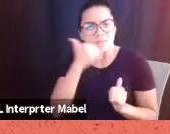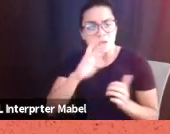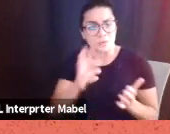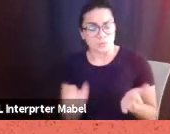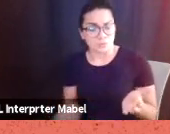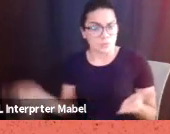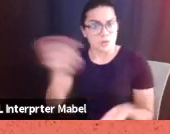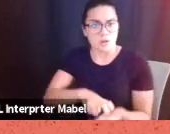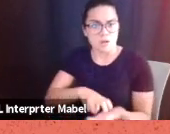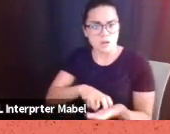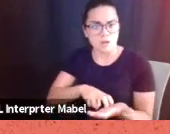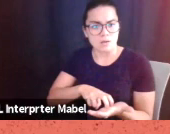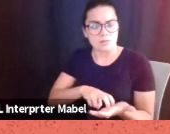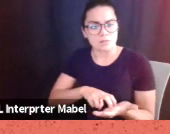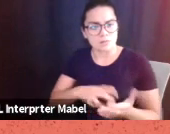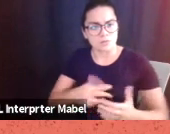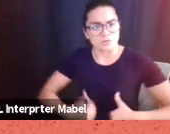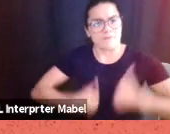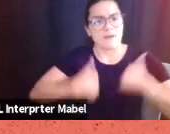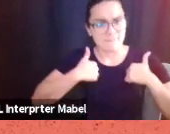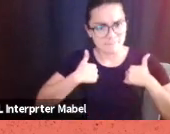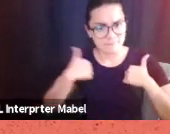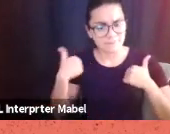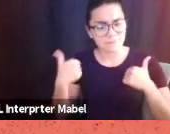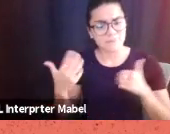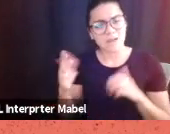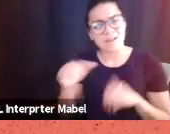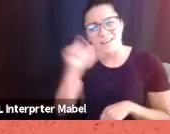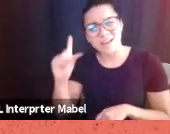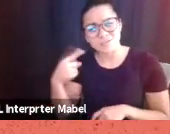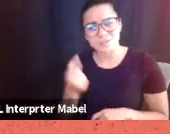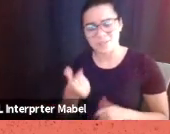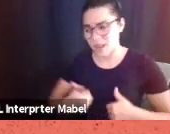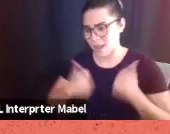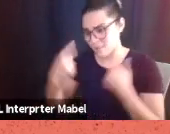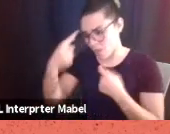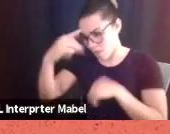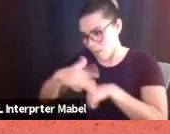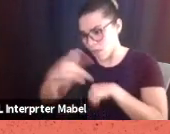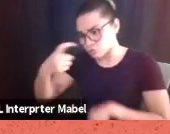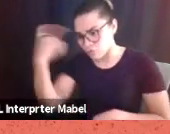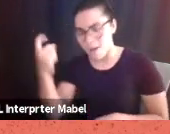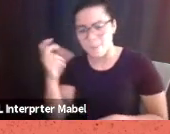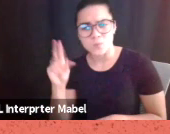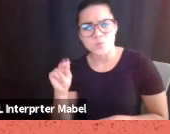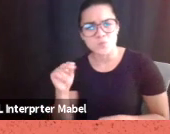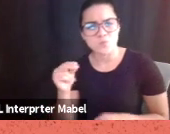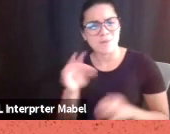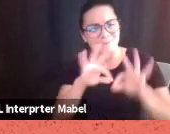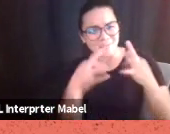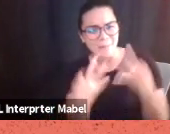than our trauma. We are family members, we are friends, we are co-workers, and we are